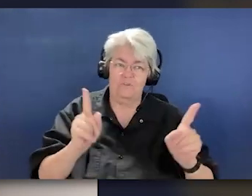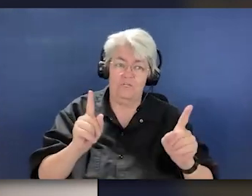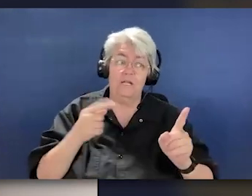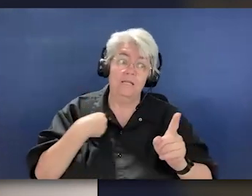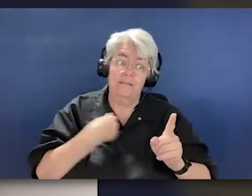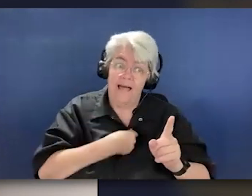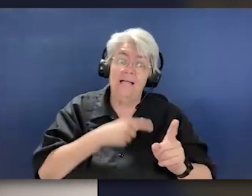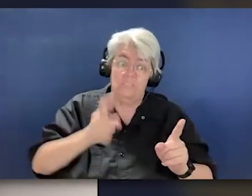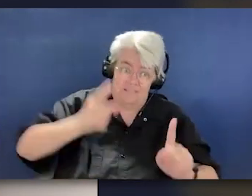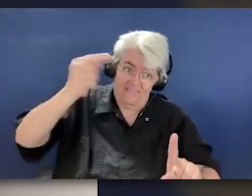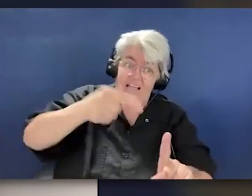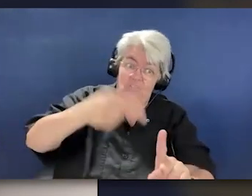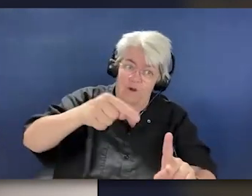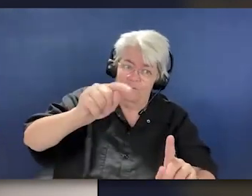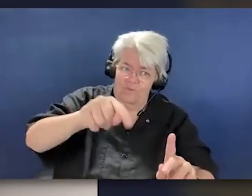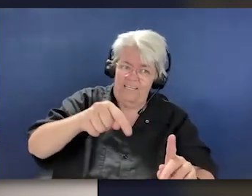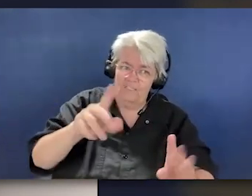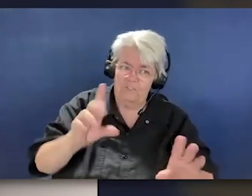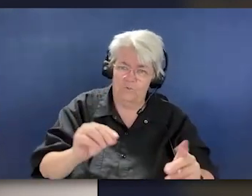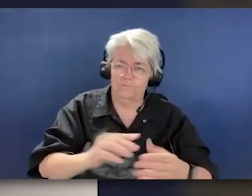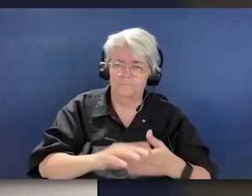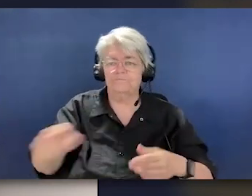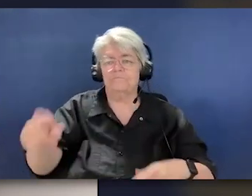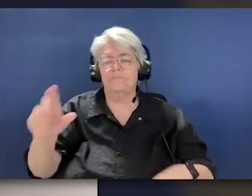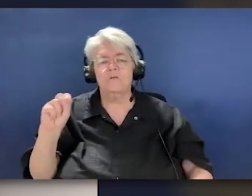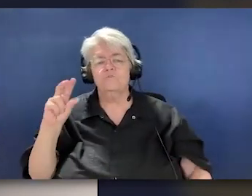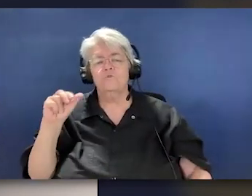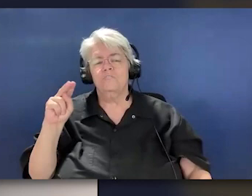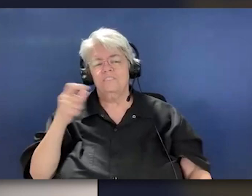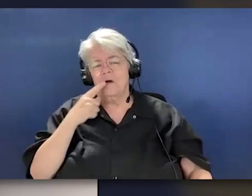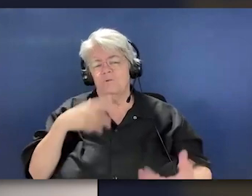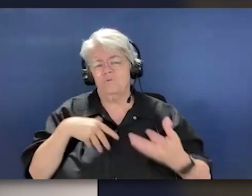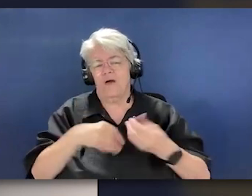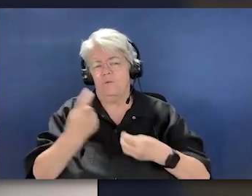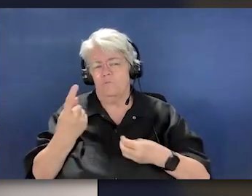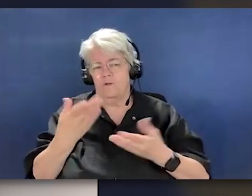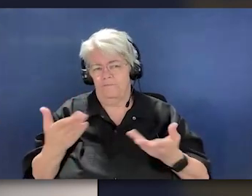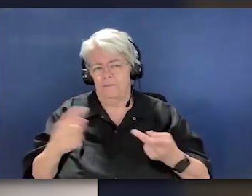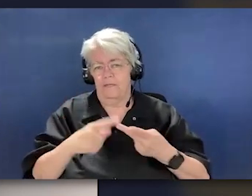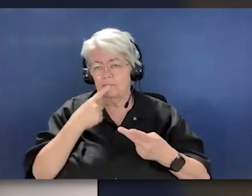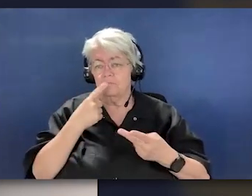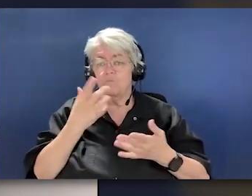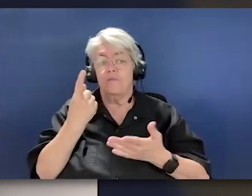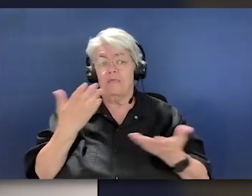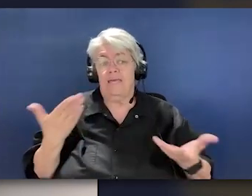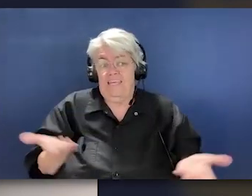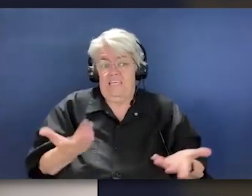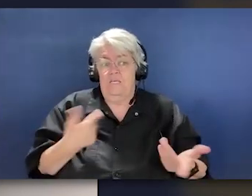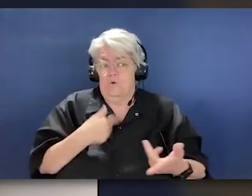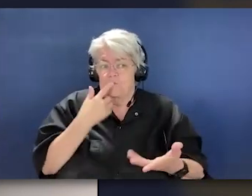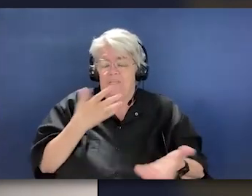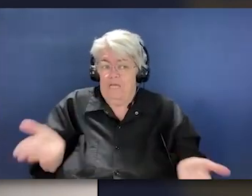yeah. If I could just add one note to that, one of the things we've been encouraging